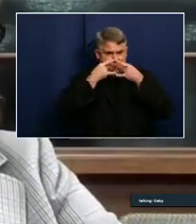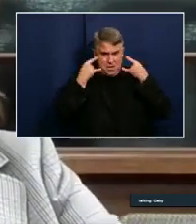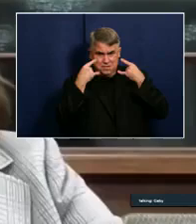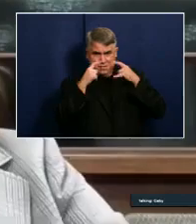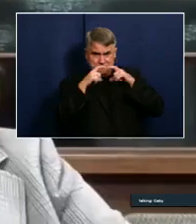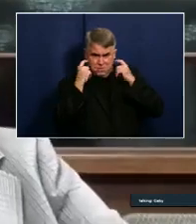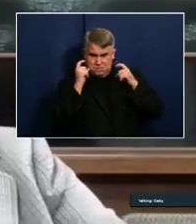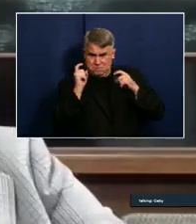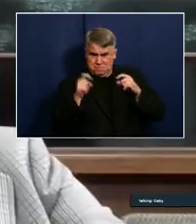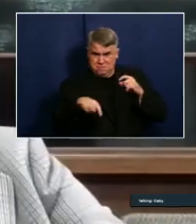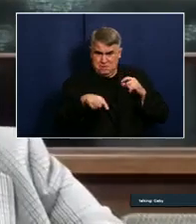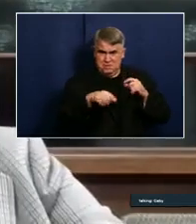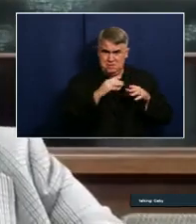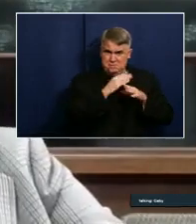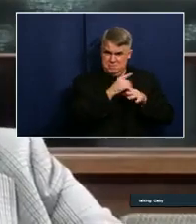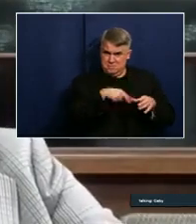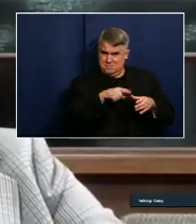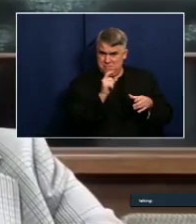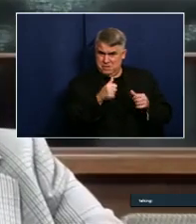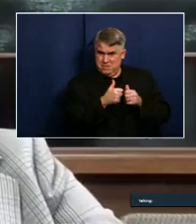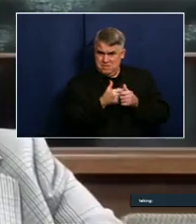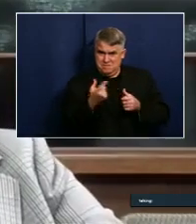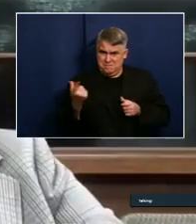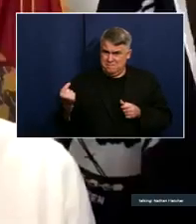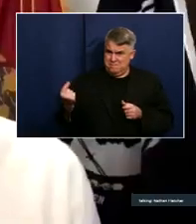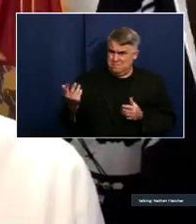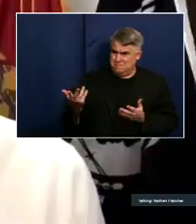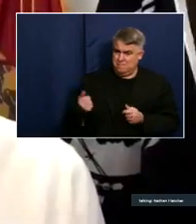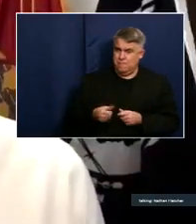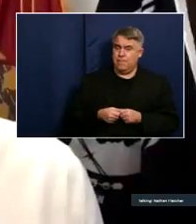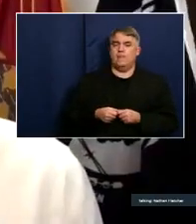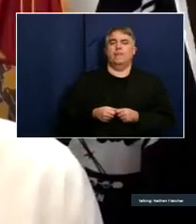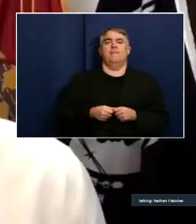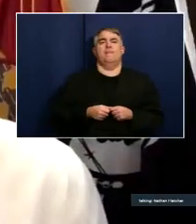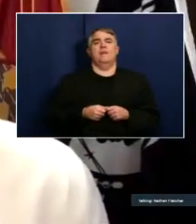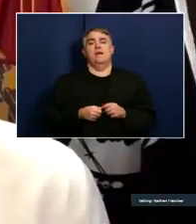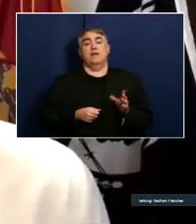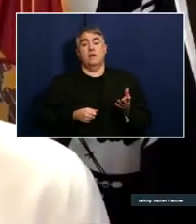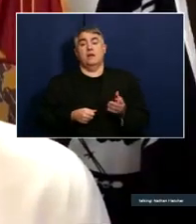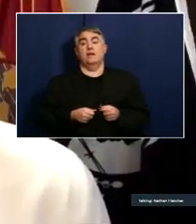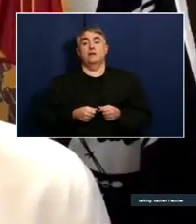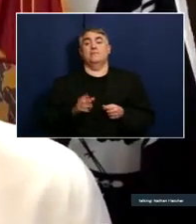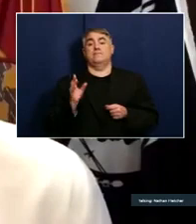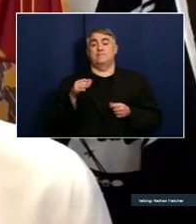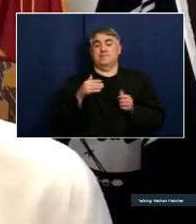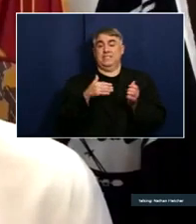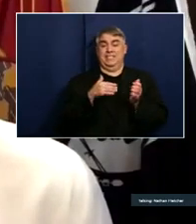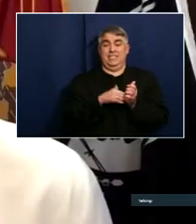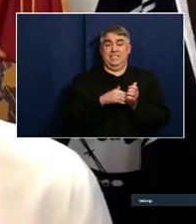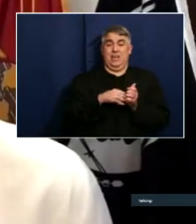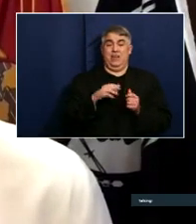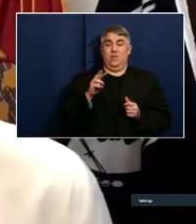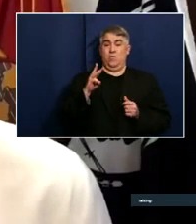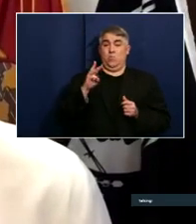after having that second shot? Let's have Dr. Wooten walk through the medical guidance on that.